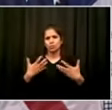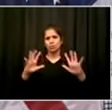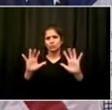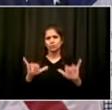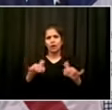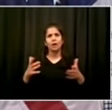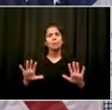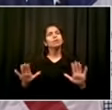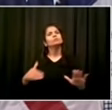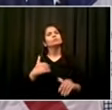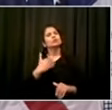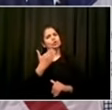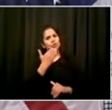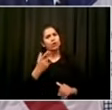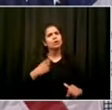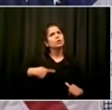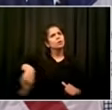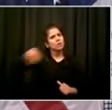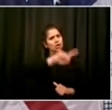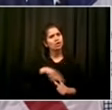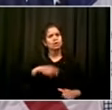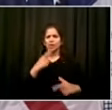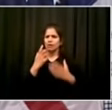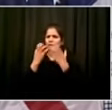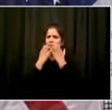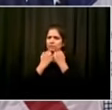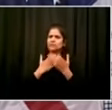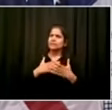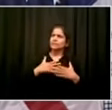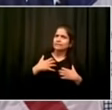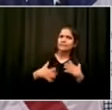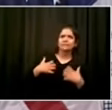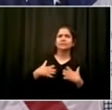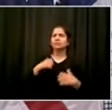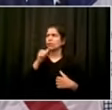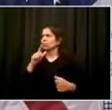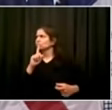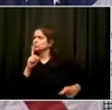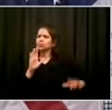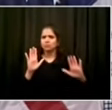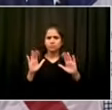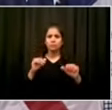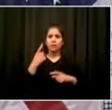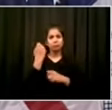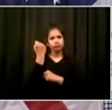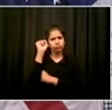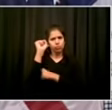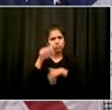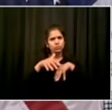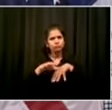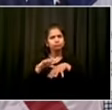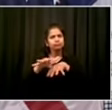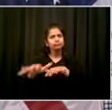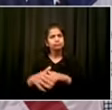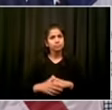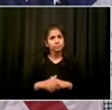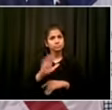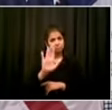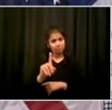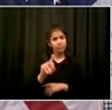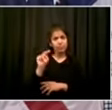that. But in this city, the NYPD did not use many of the approaches that were used in other